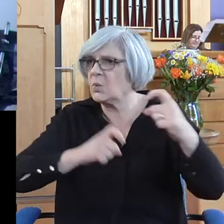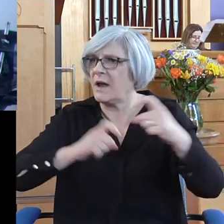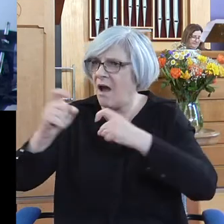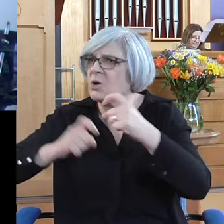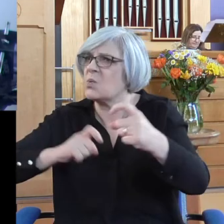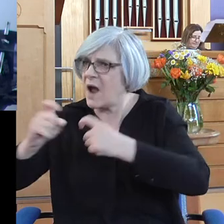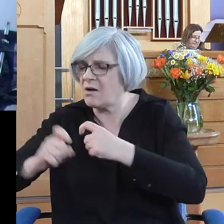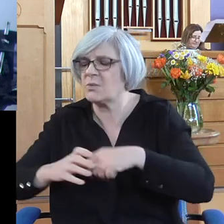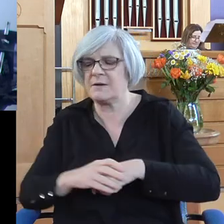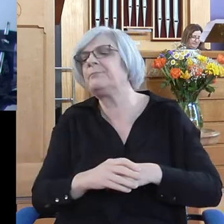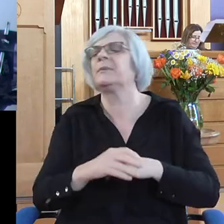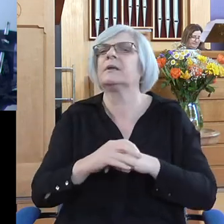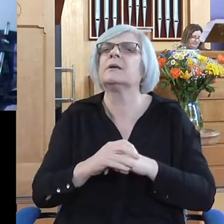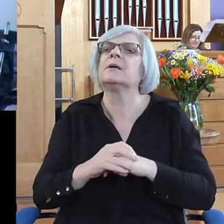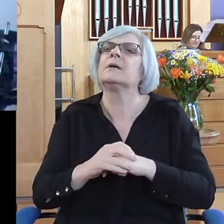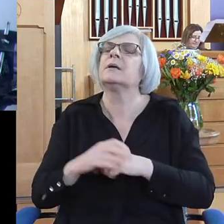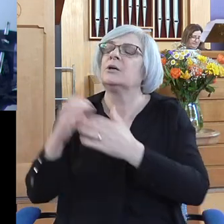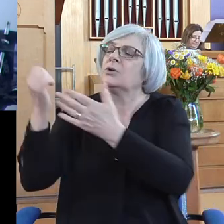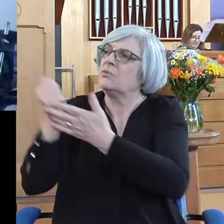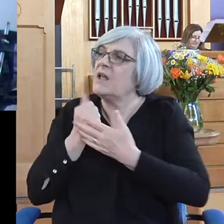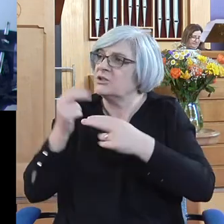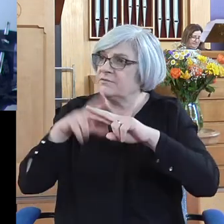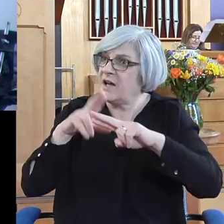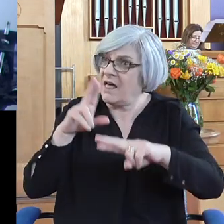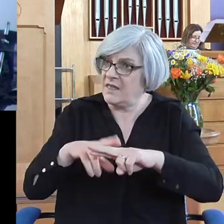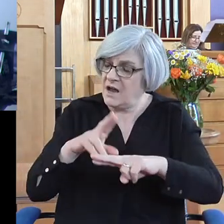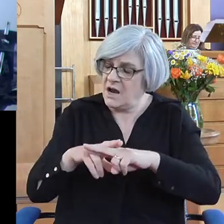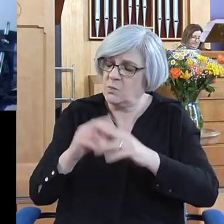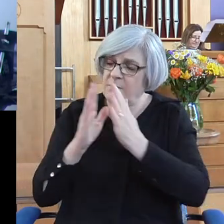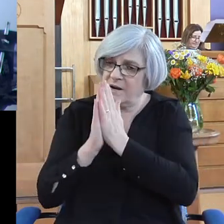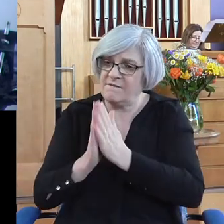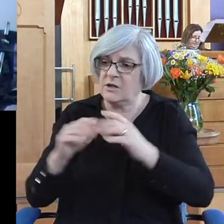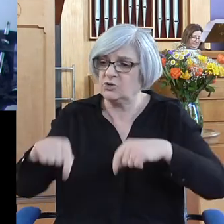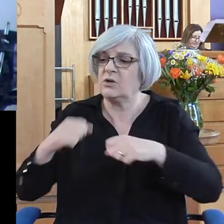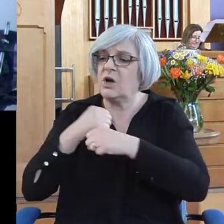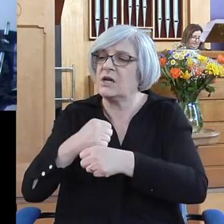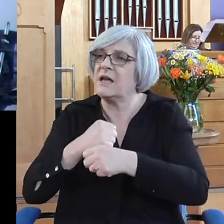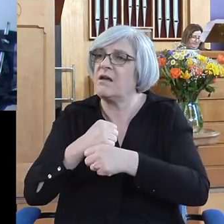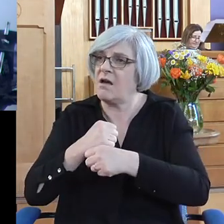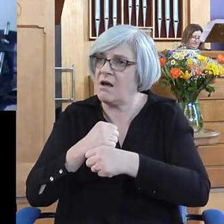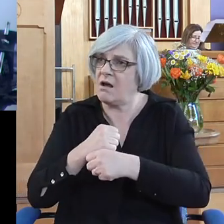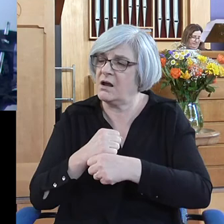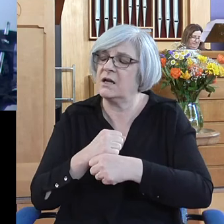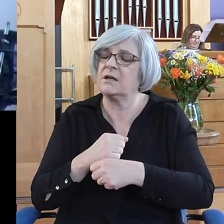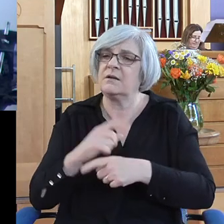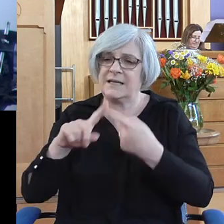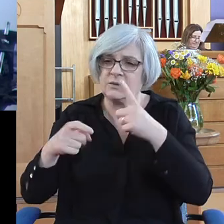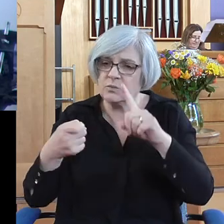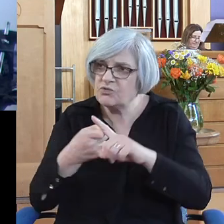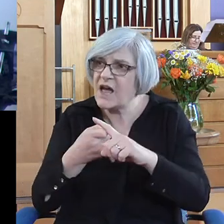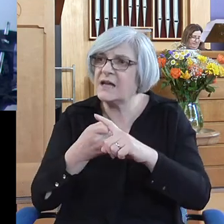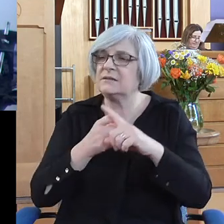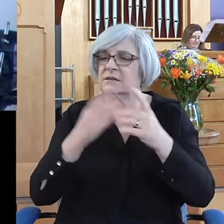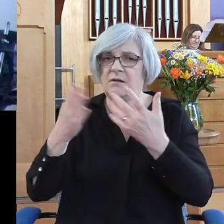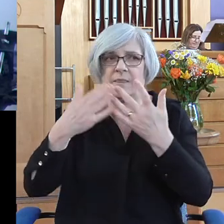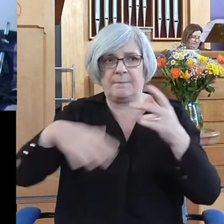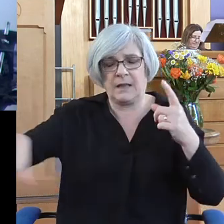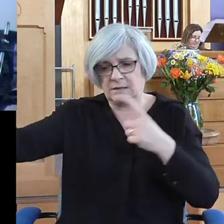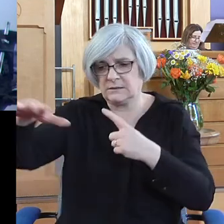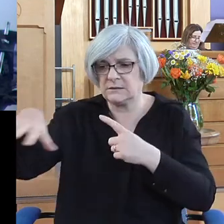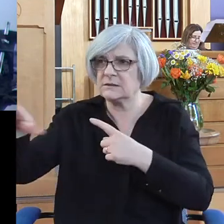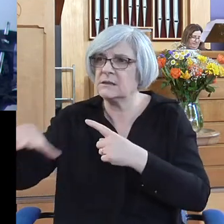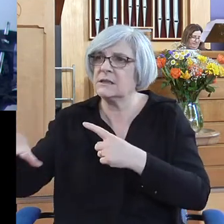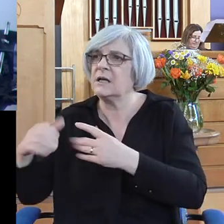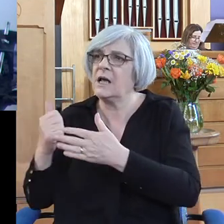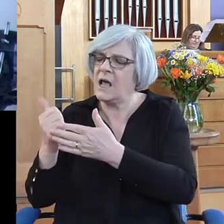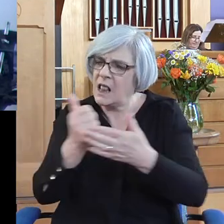Gracious Father, we pray for our churches here in East Kilbride and elsewhere, and for the changes we face. Help us to face them